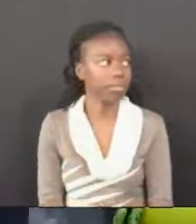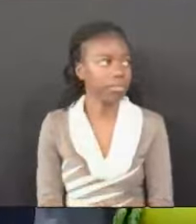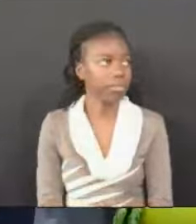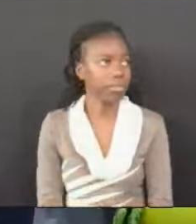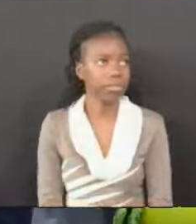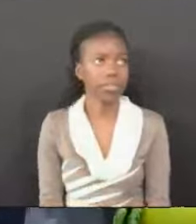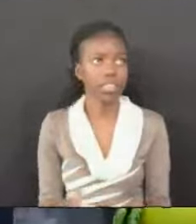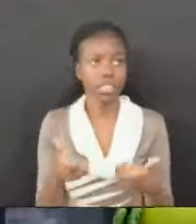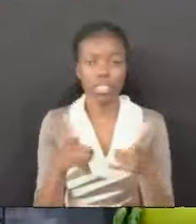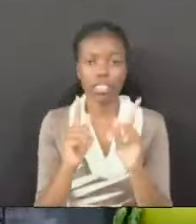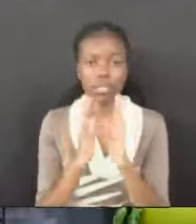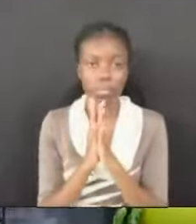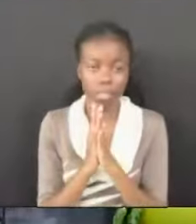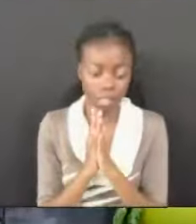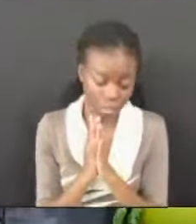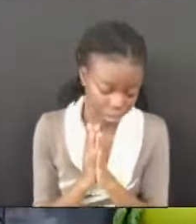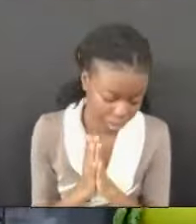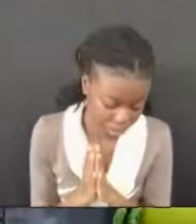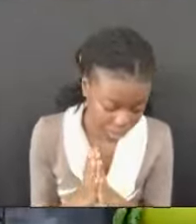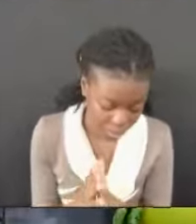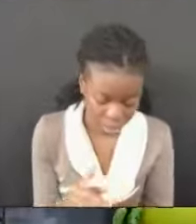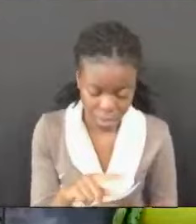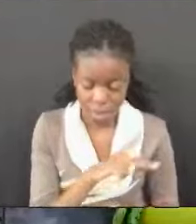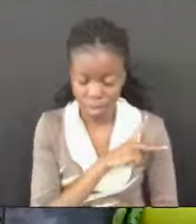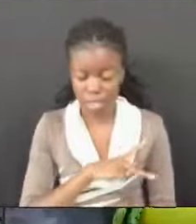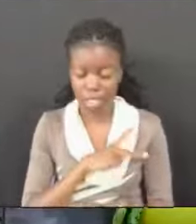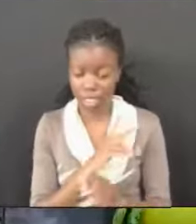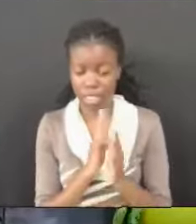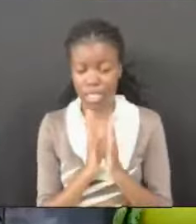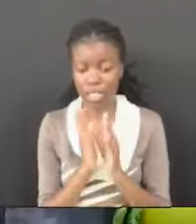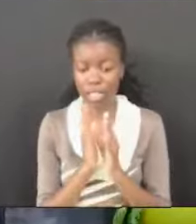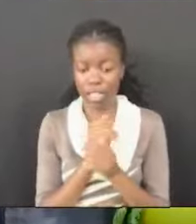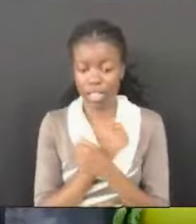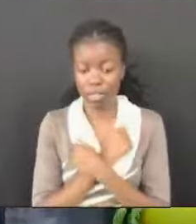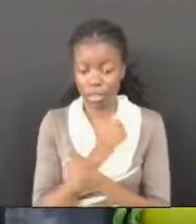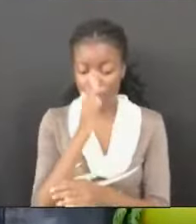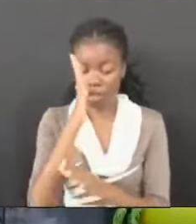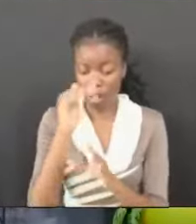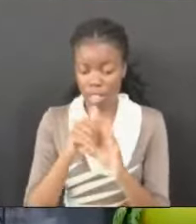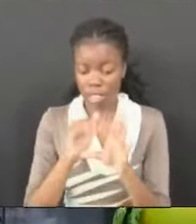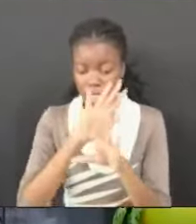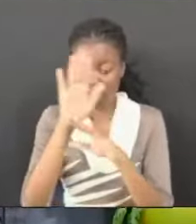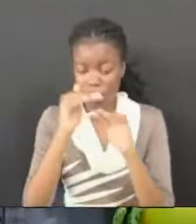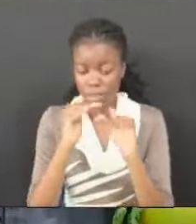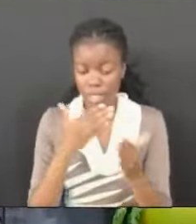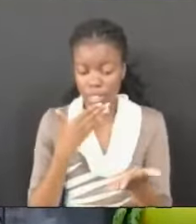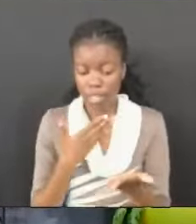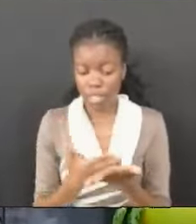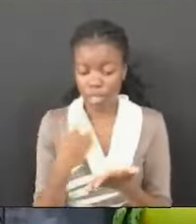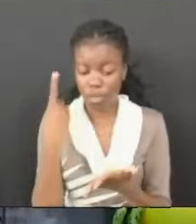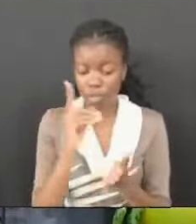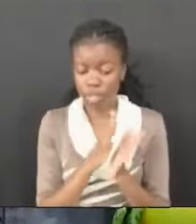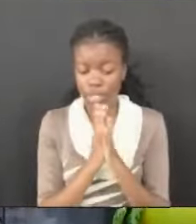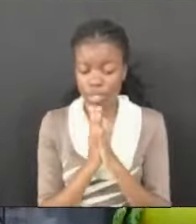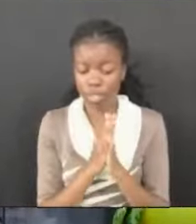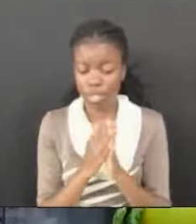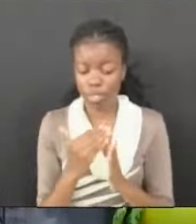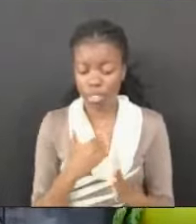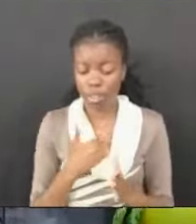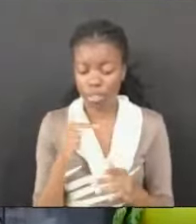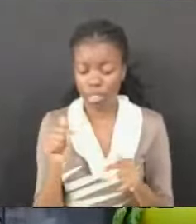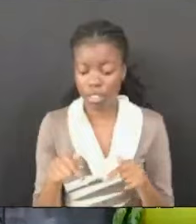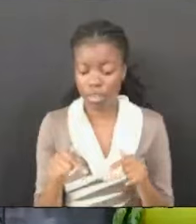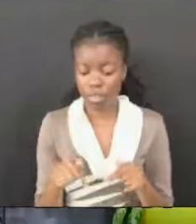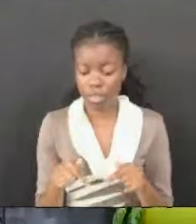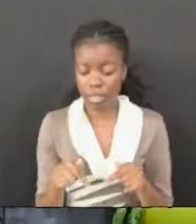Let us pray. Our kind and loving Father in heaven, thank you so much for the story that we've had today of making